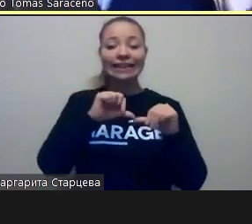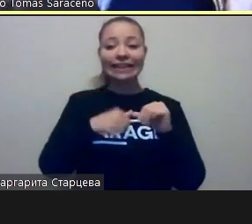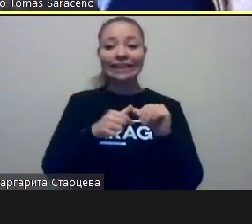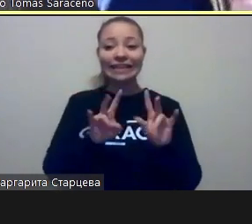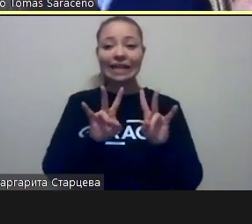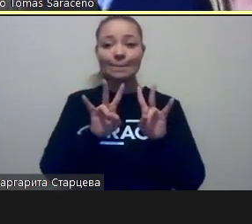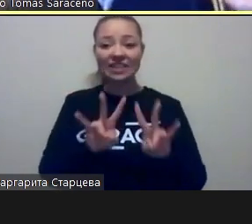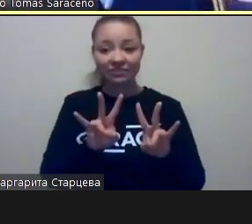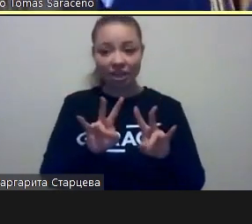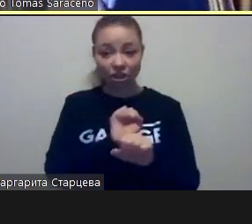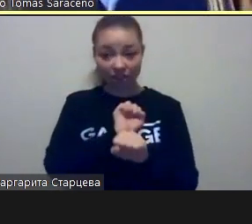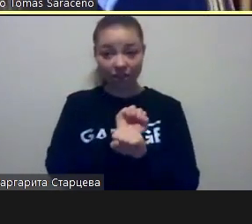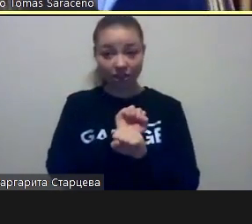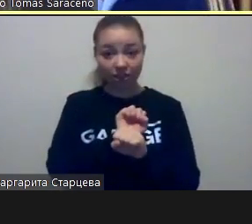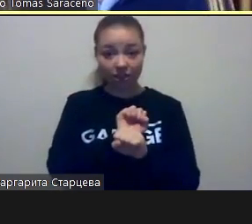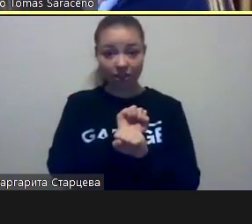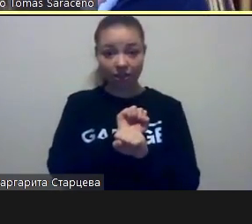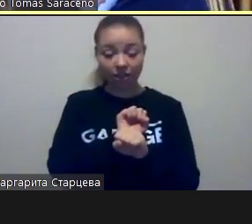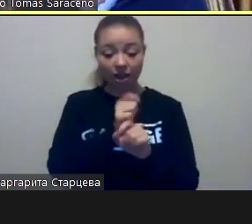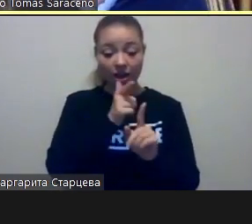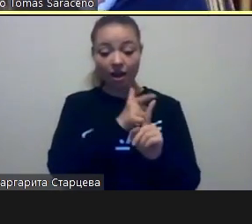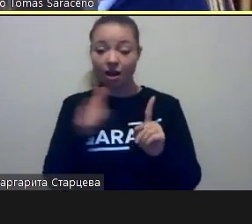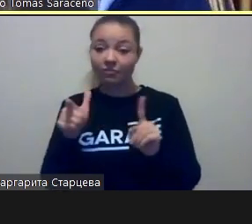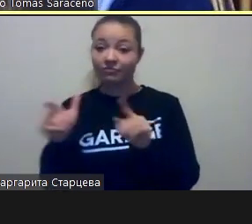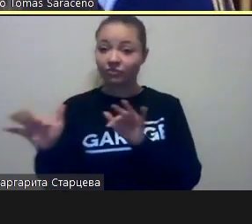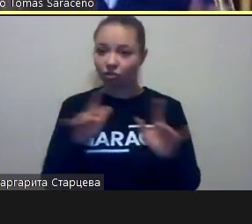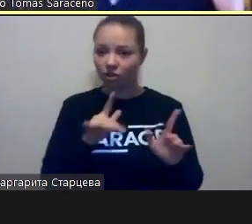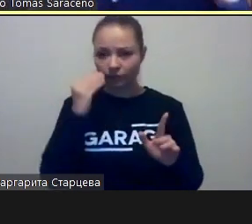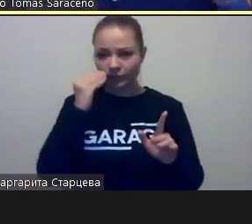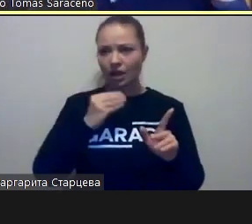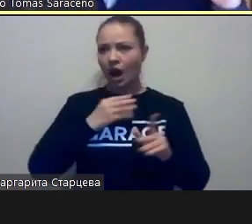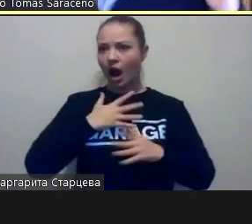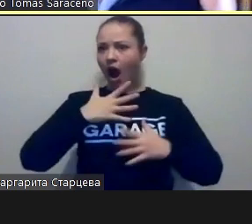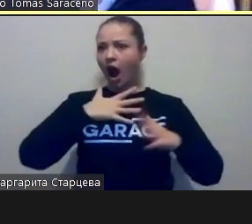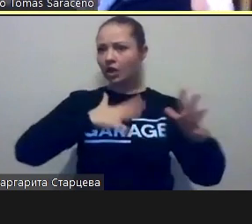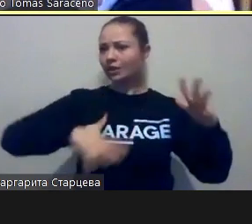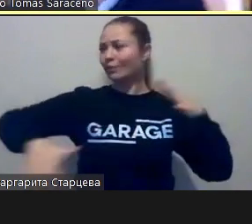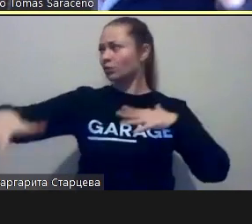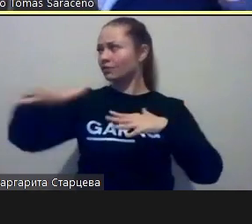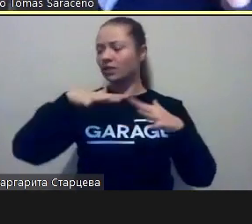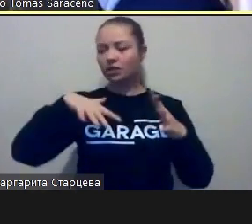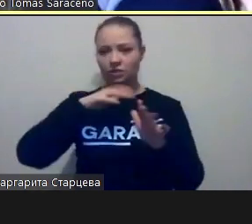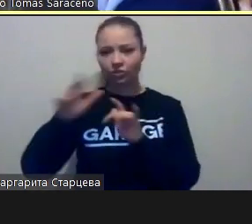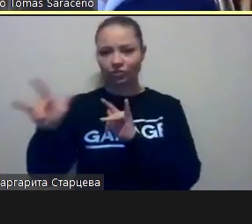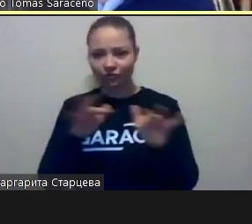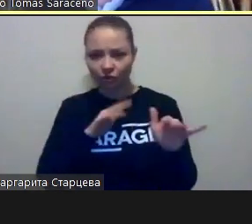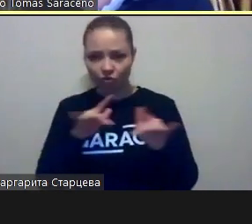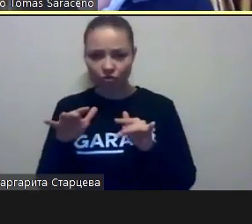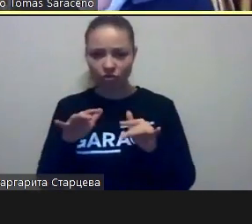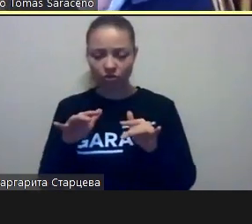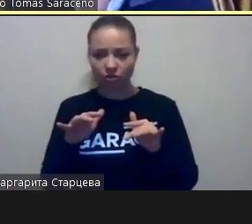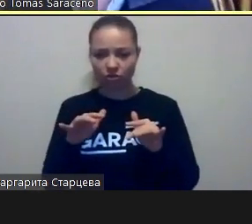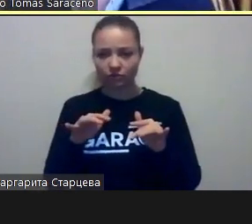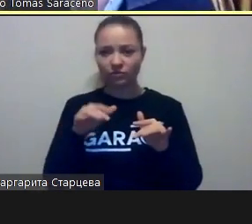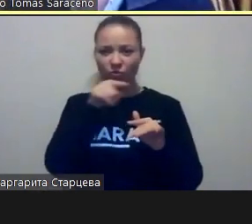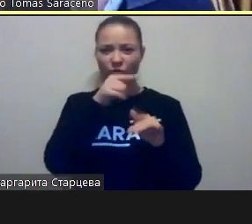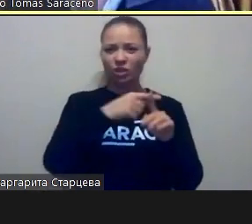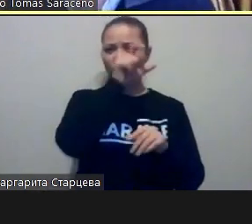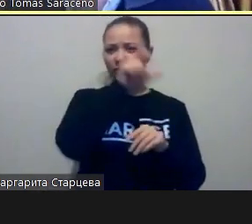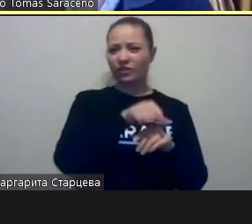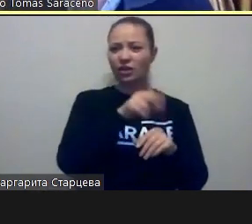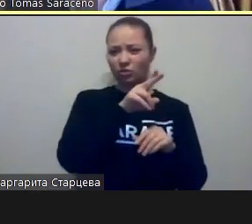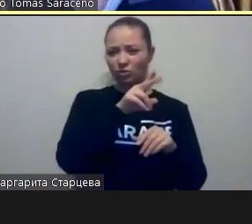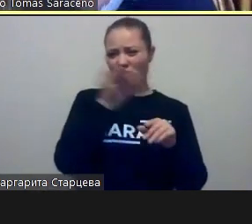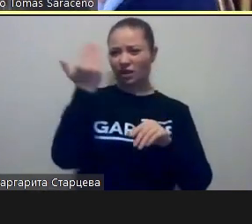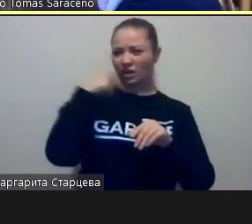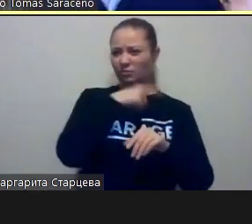Leticia Marquez, the pilot of this sculpture in Argentina, is flying, I would tend to say is